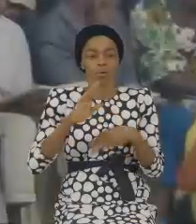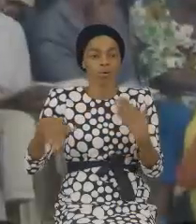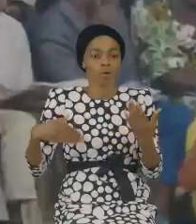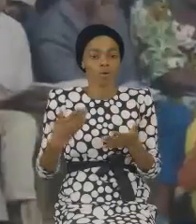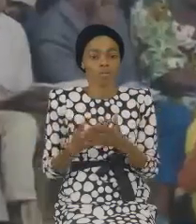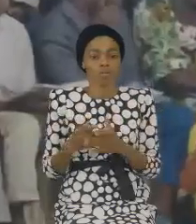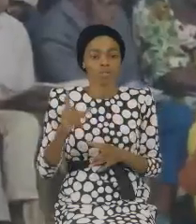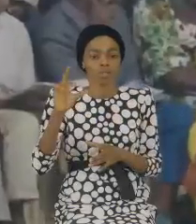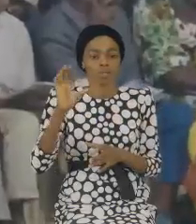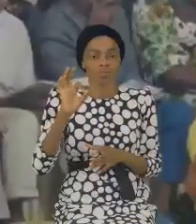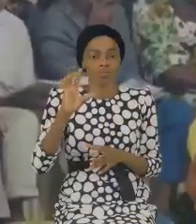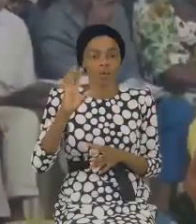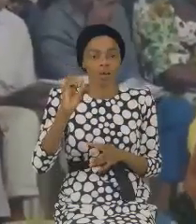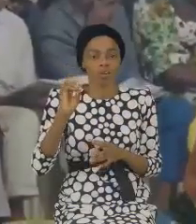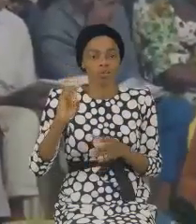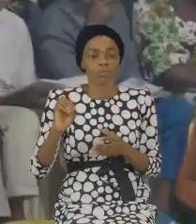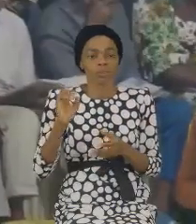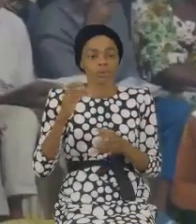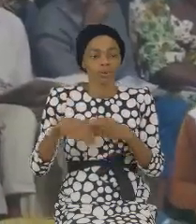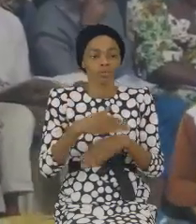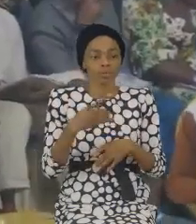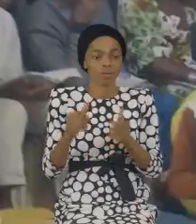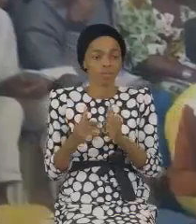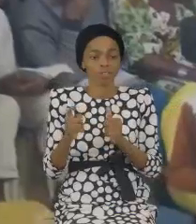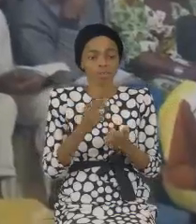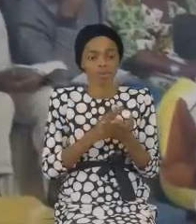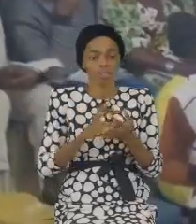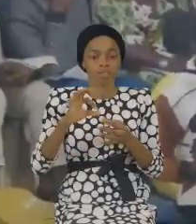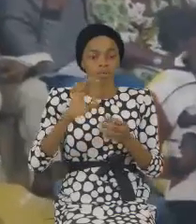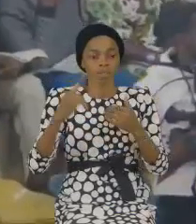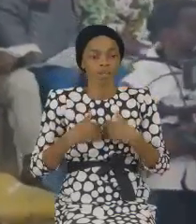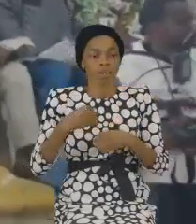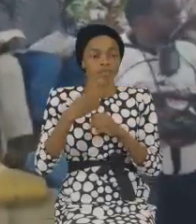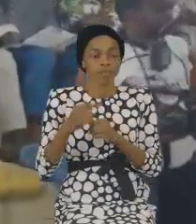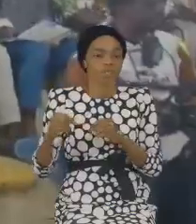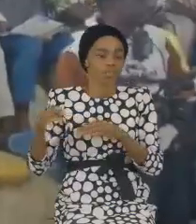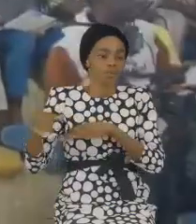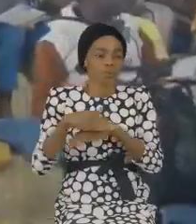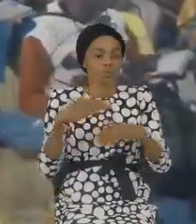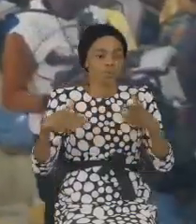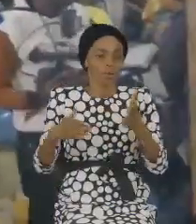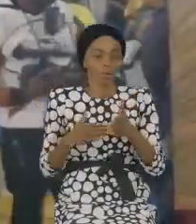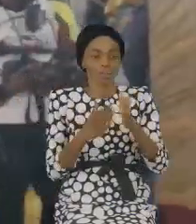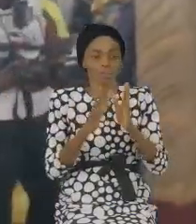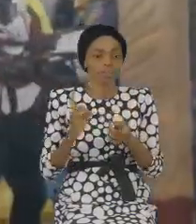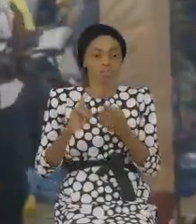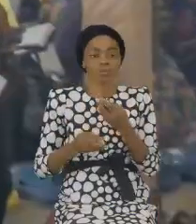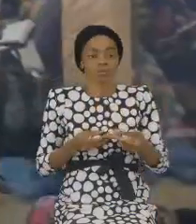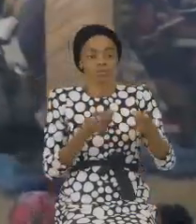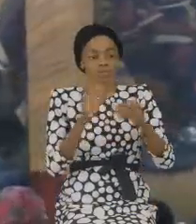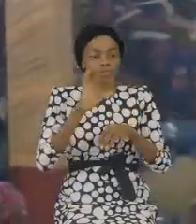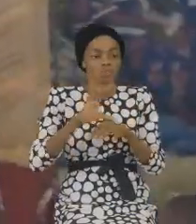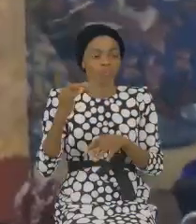flock over the which the Holy Ghost has made you overseers to feed the church of God. Look at